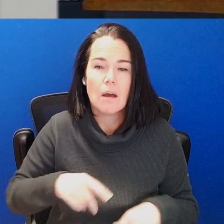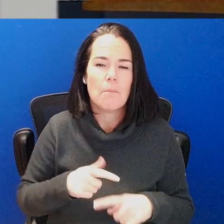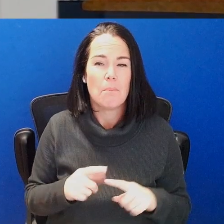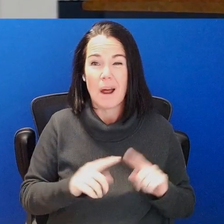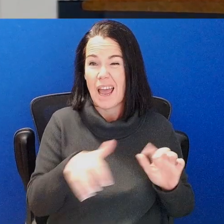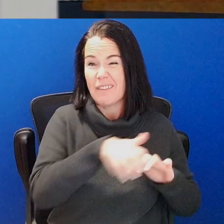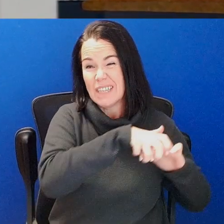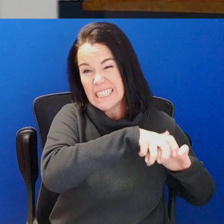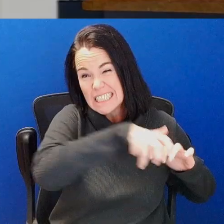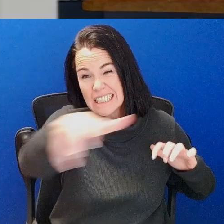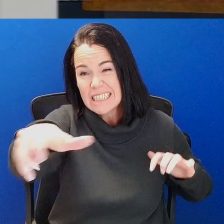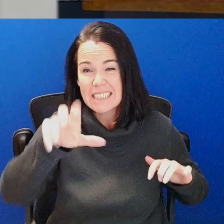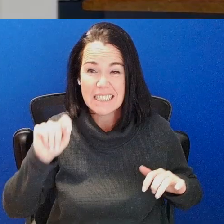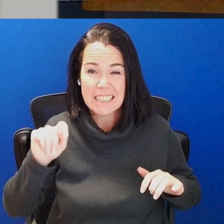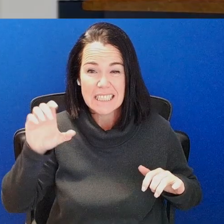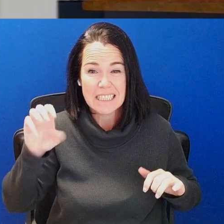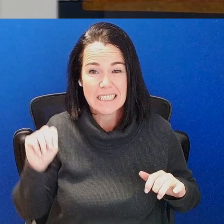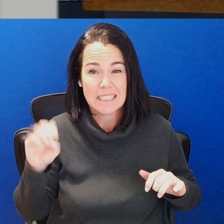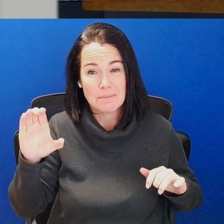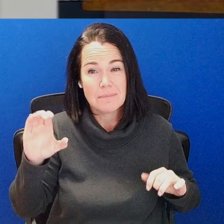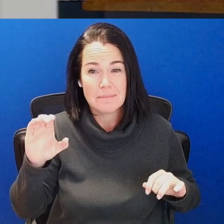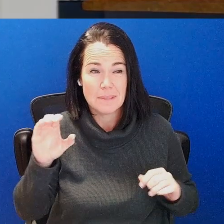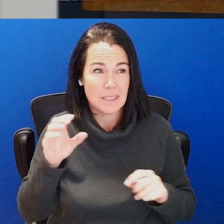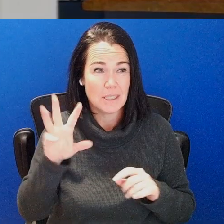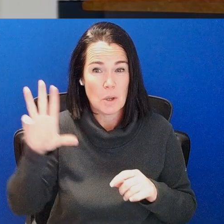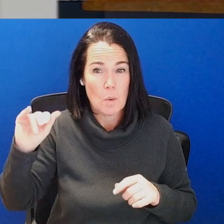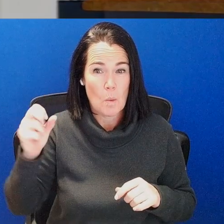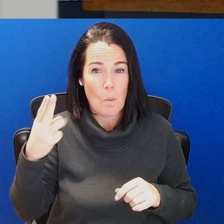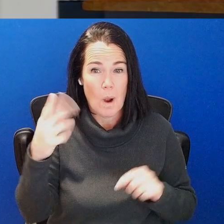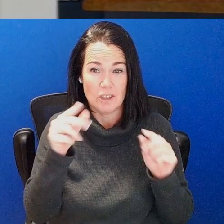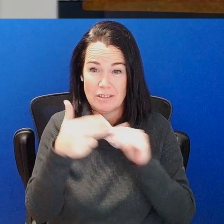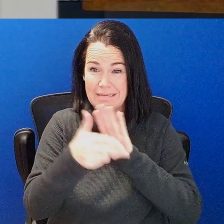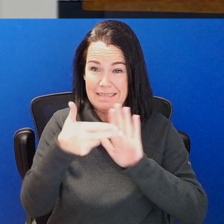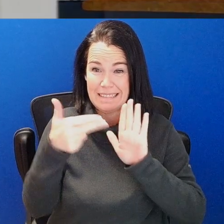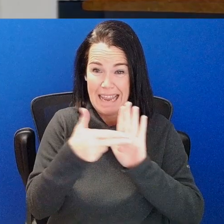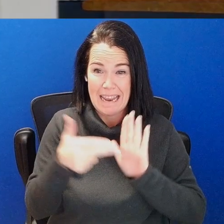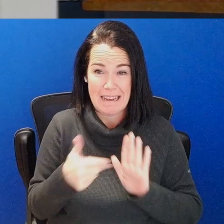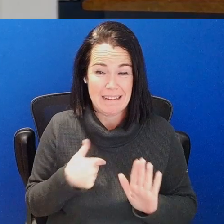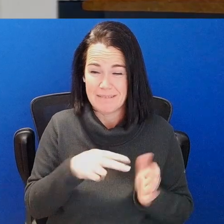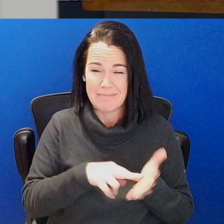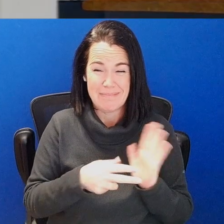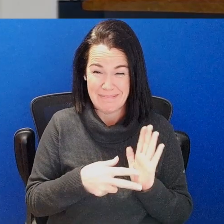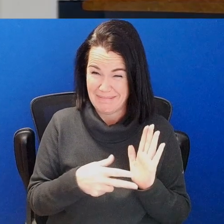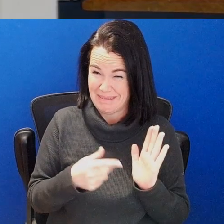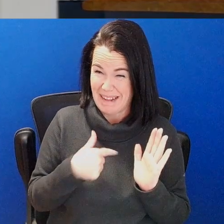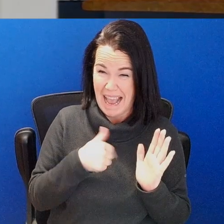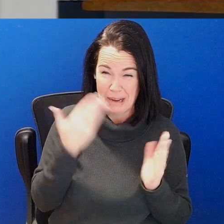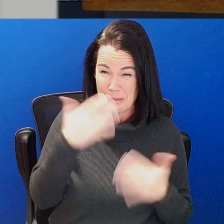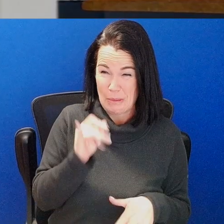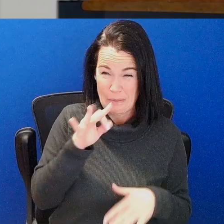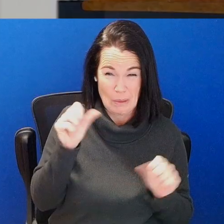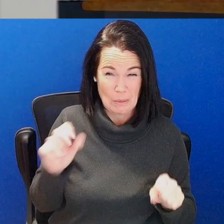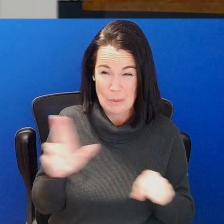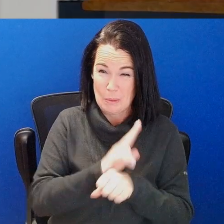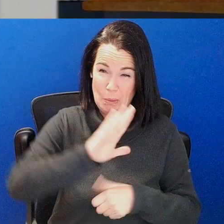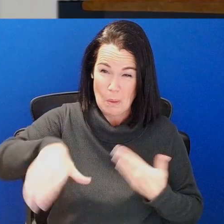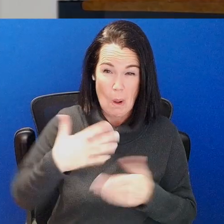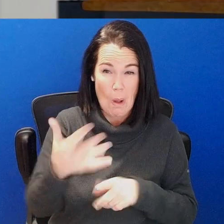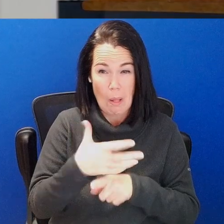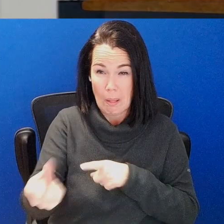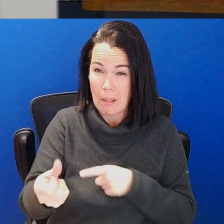Coffee Monsters washi tape. I don't know that I will ever be able to use it all.